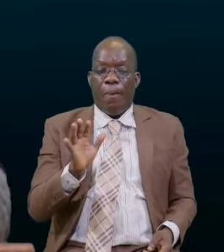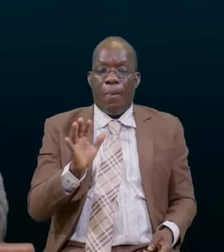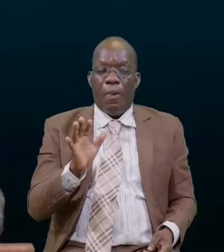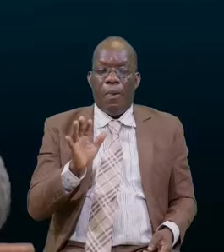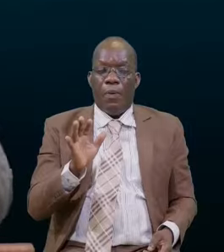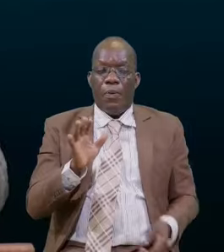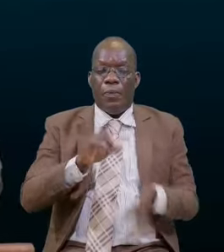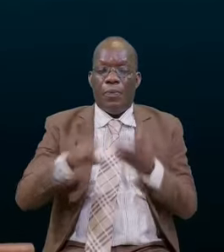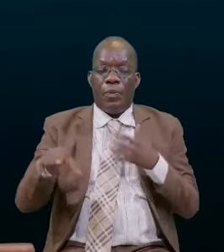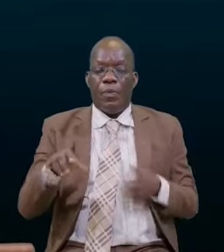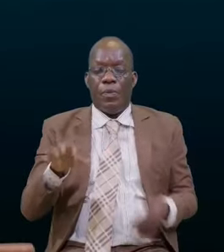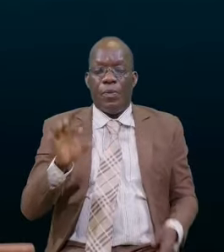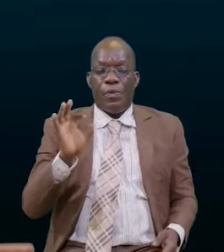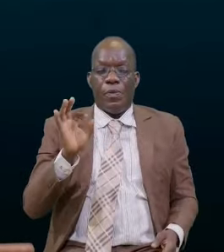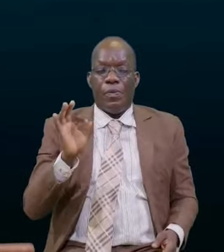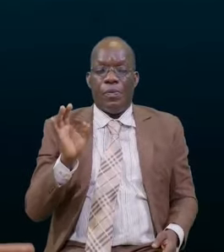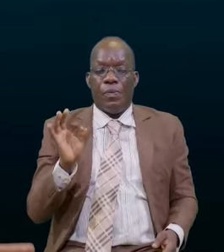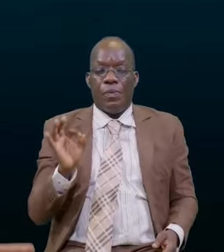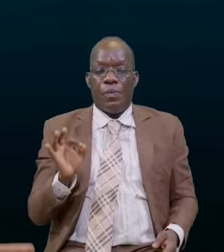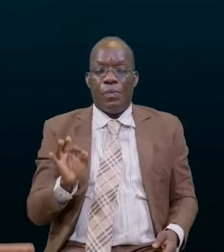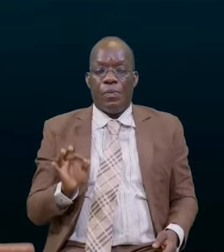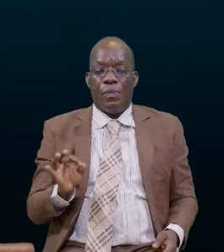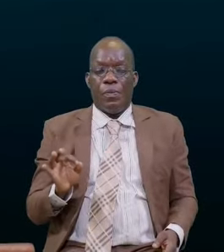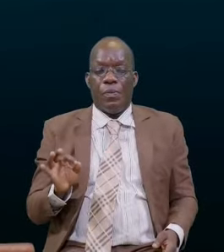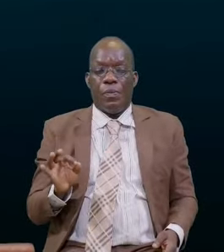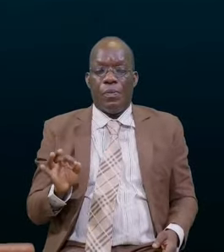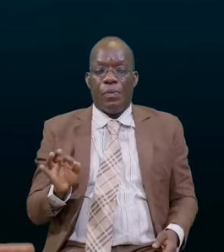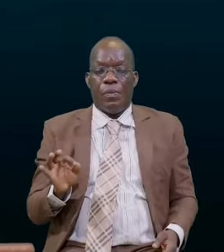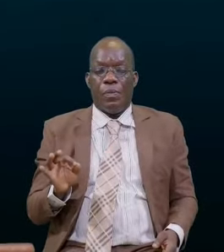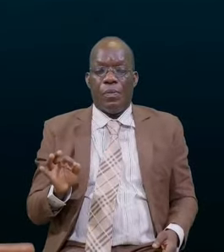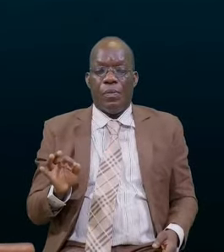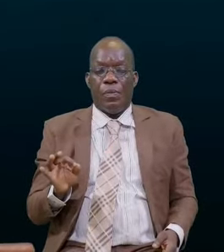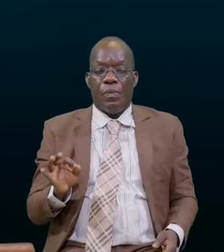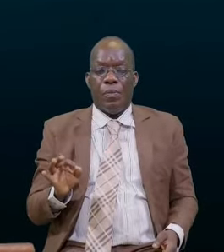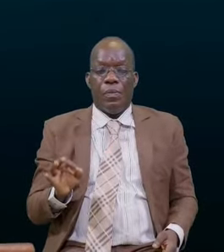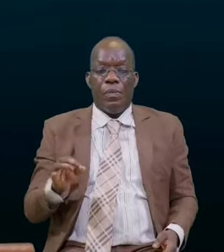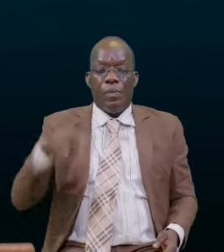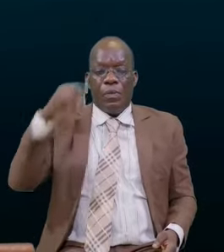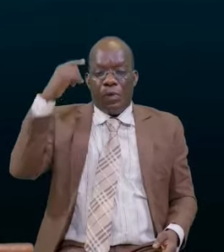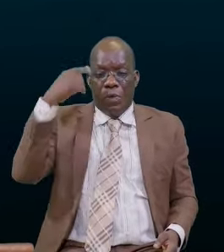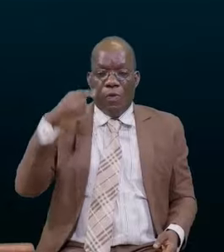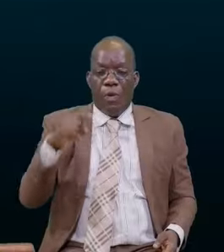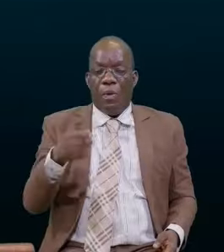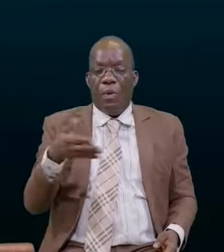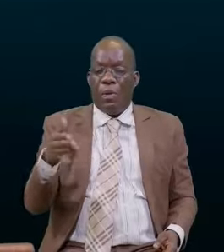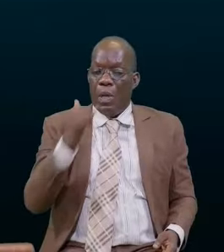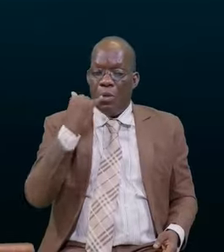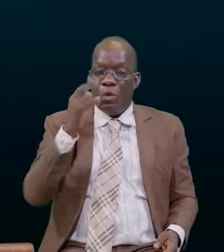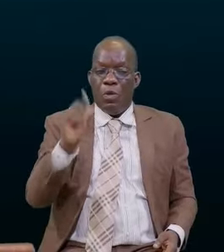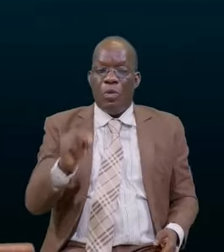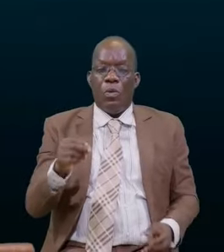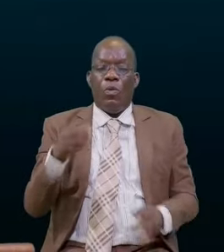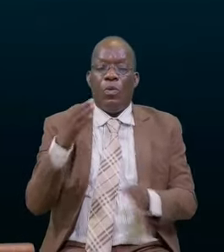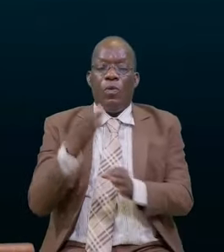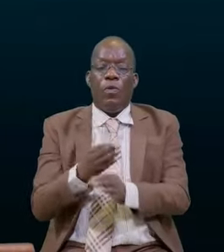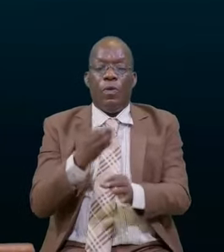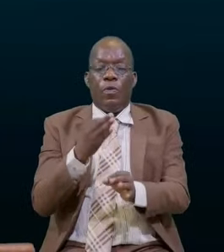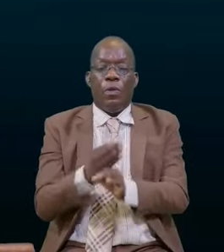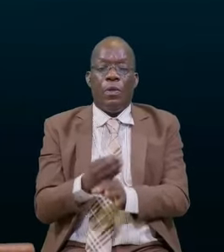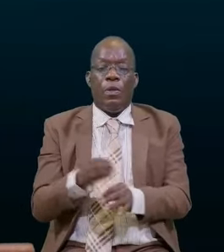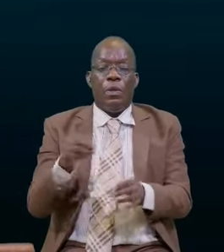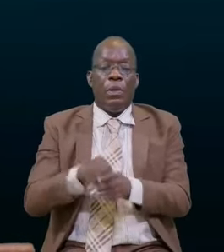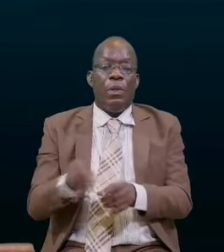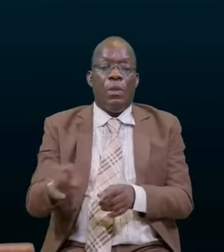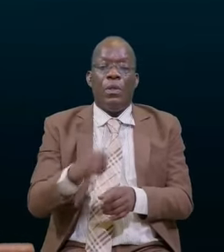Psalm 5 I read verse 9 for there is no faithful in their mouth their inward part is very